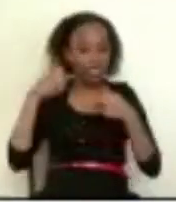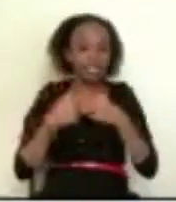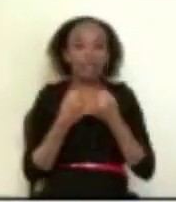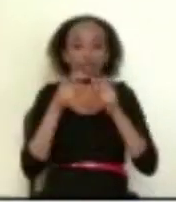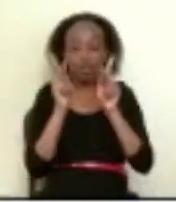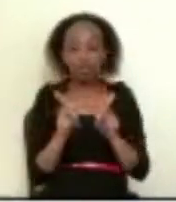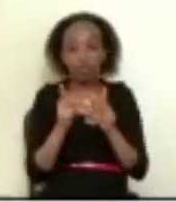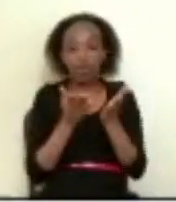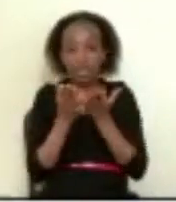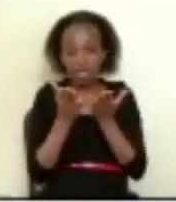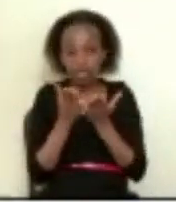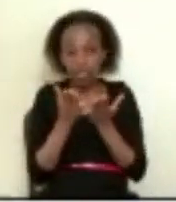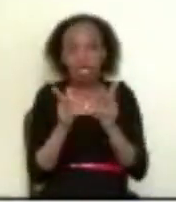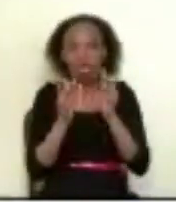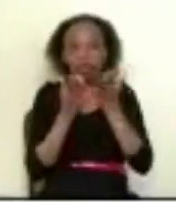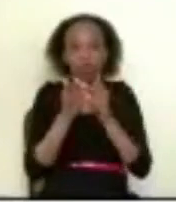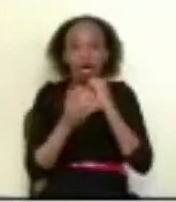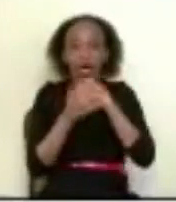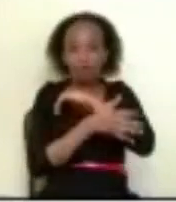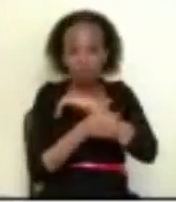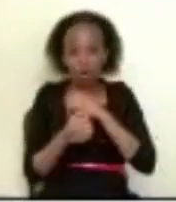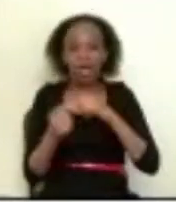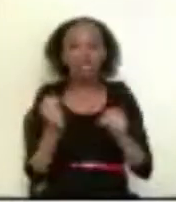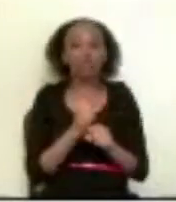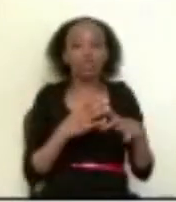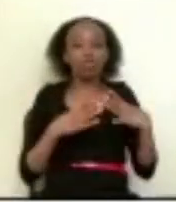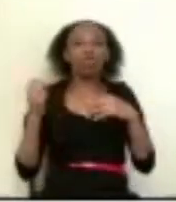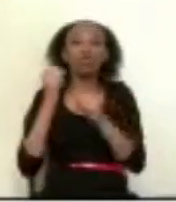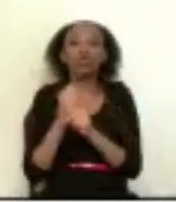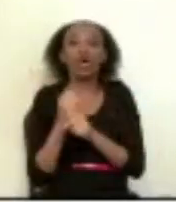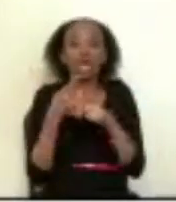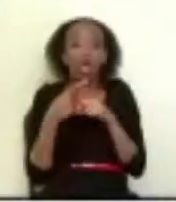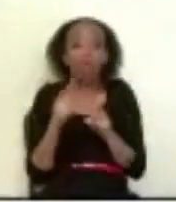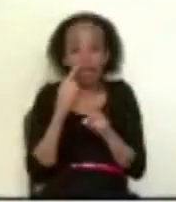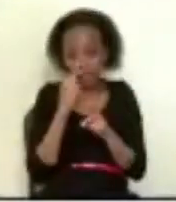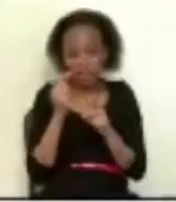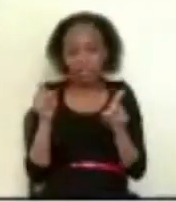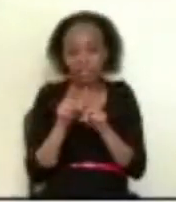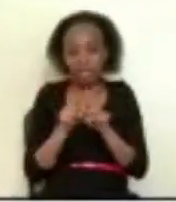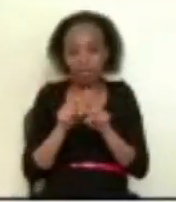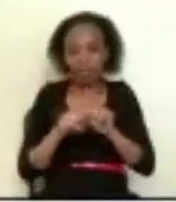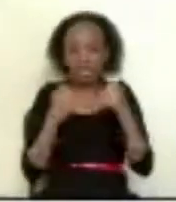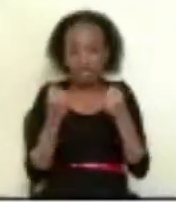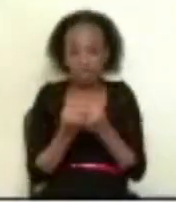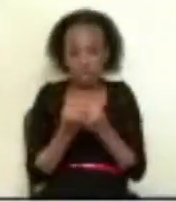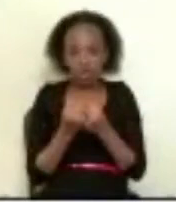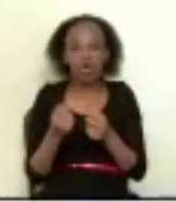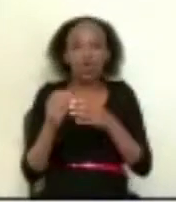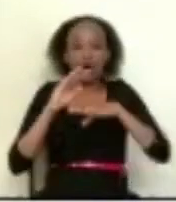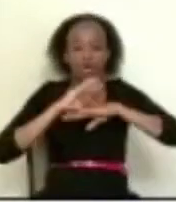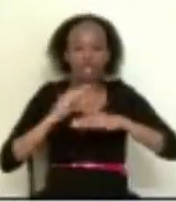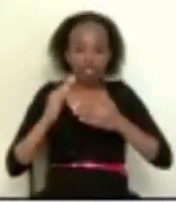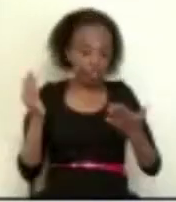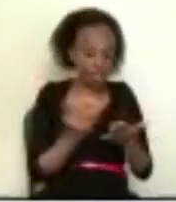were starving, people were poor, people could not afford to work, and yet the one source of social relief was taken from them,